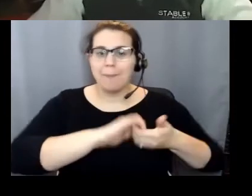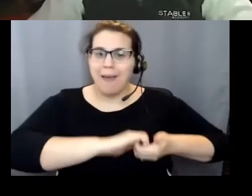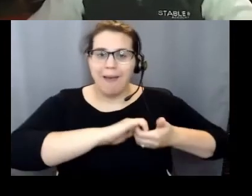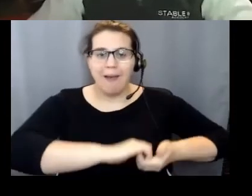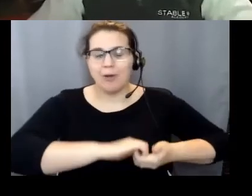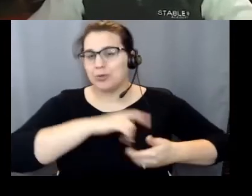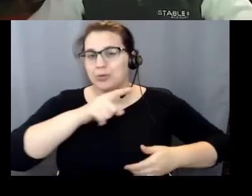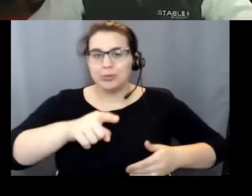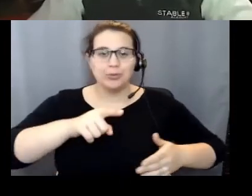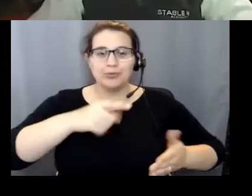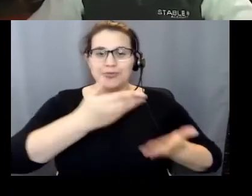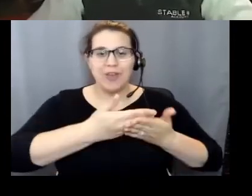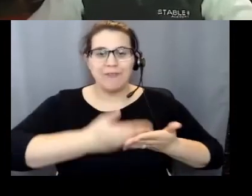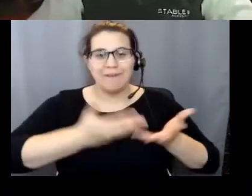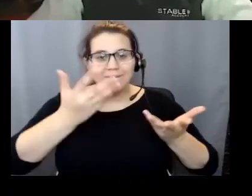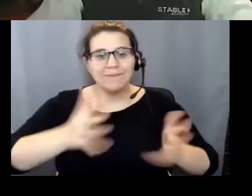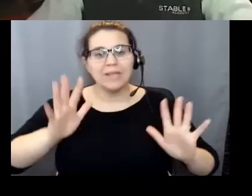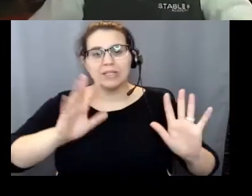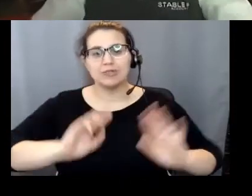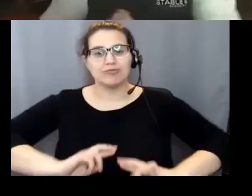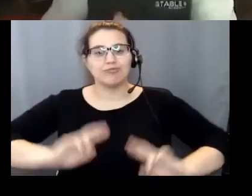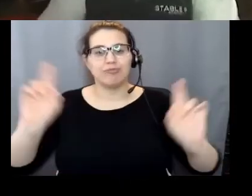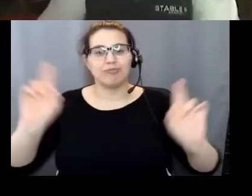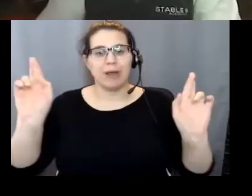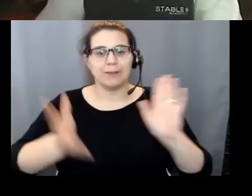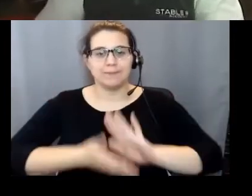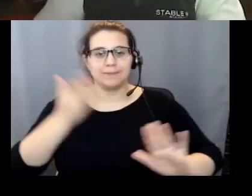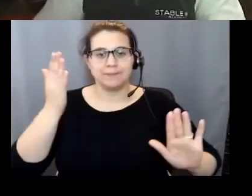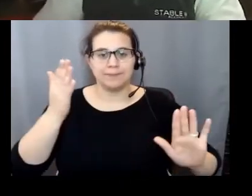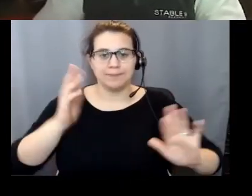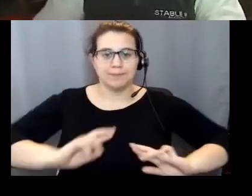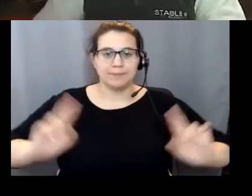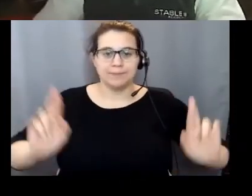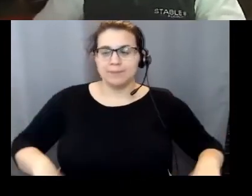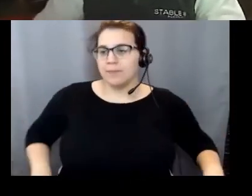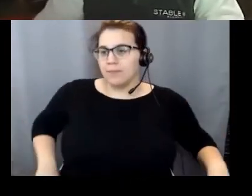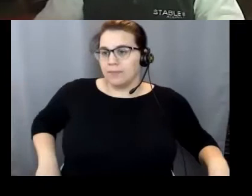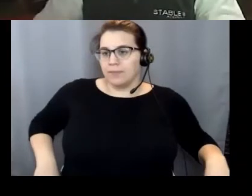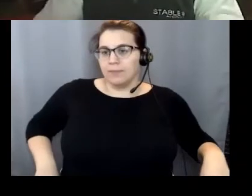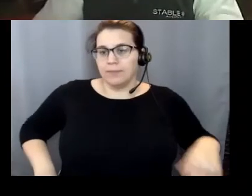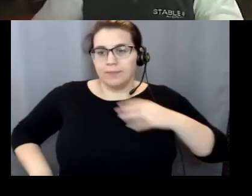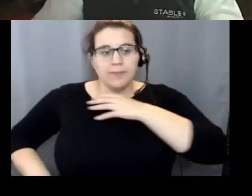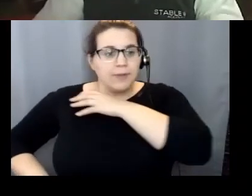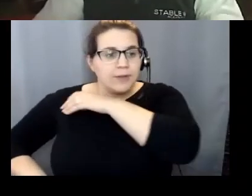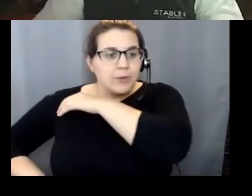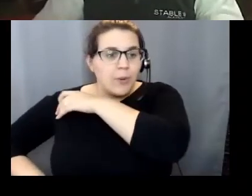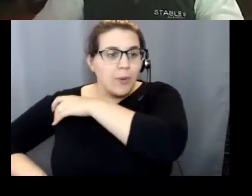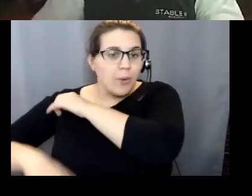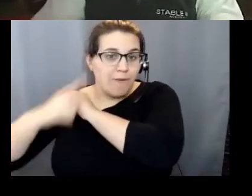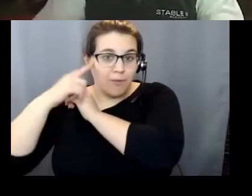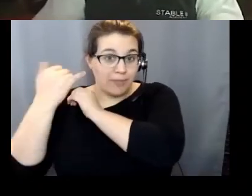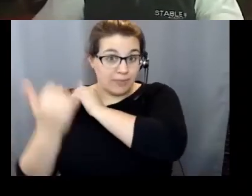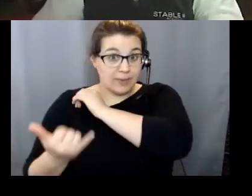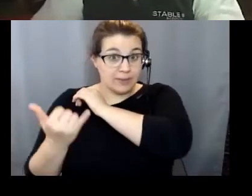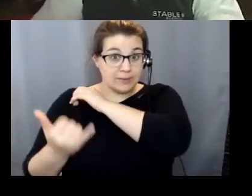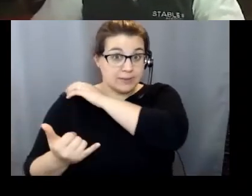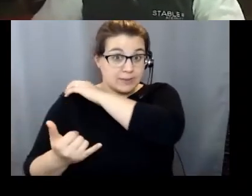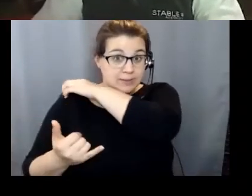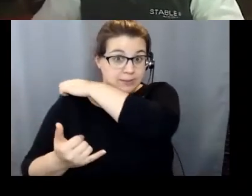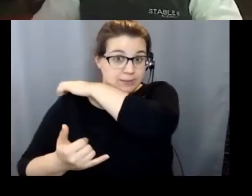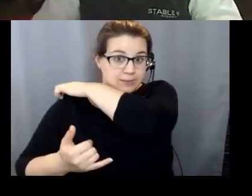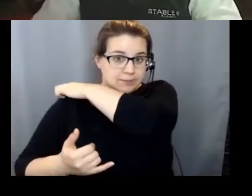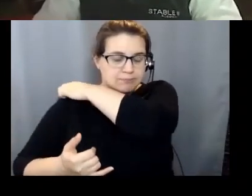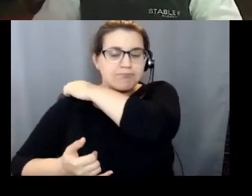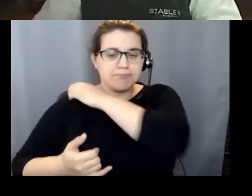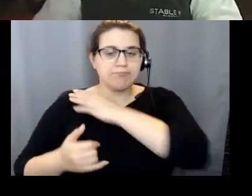you are good to go. Now at this point, the enrollment process is complete.